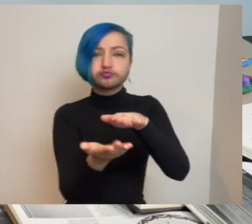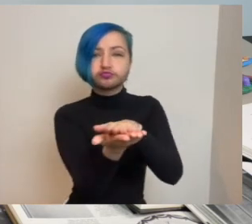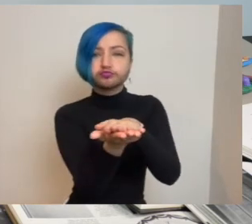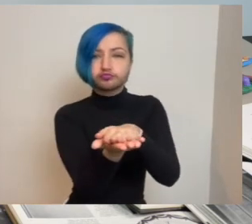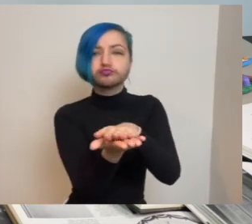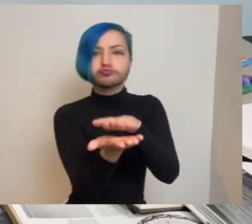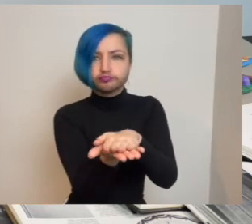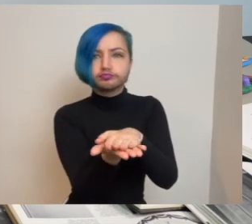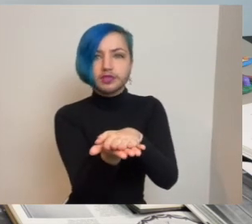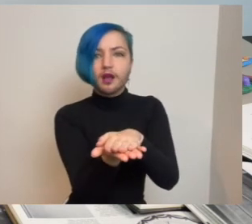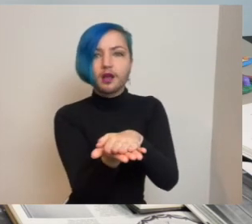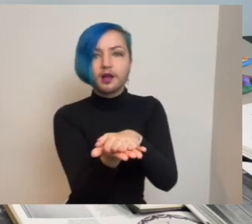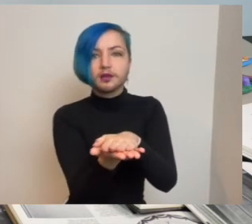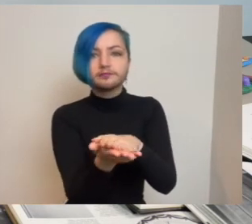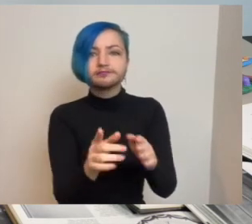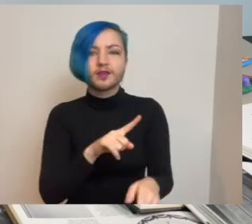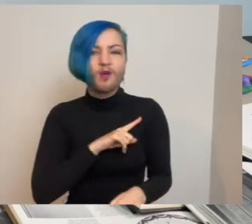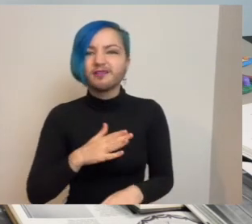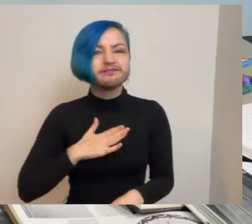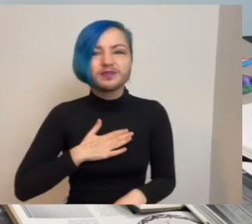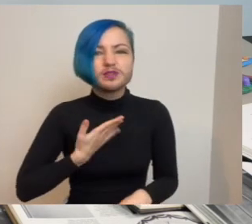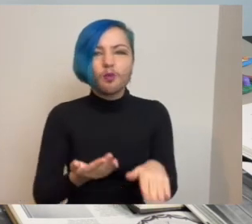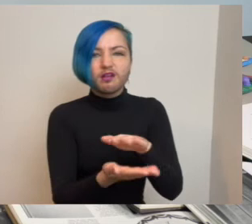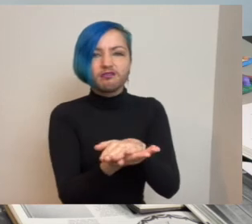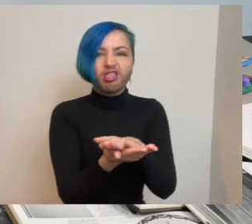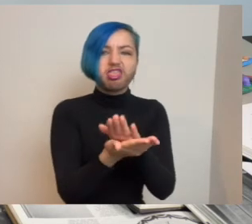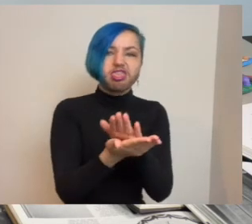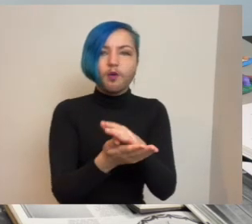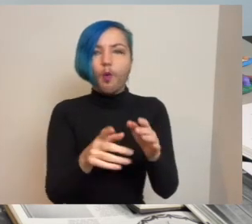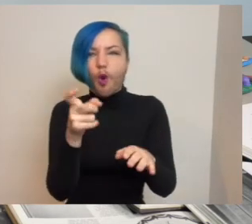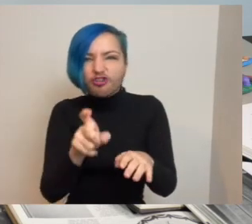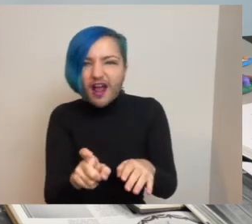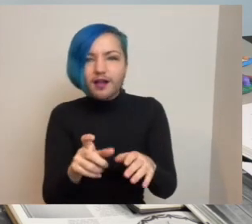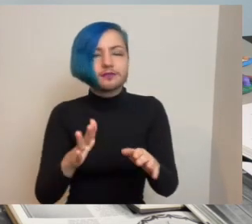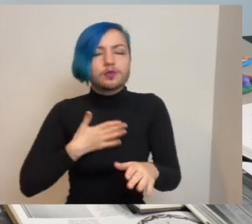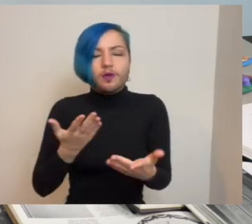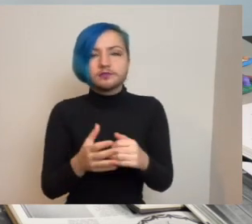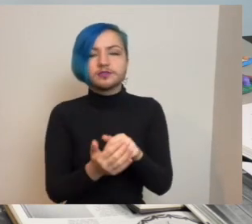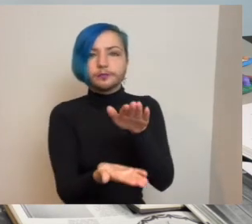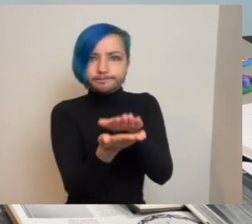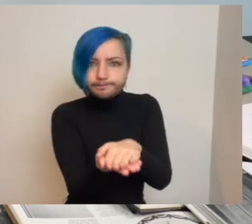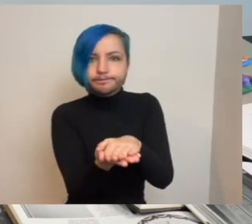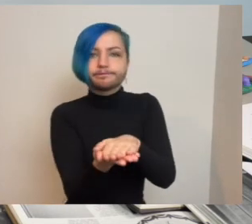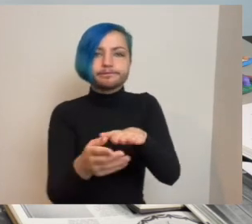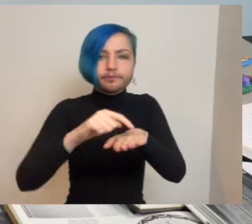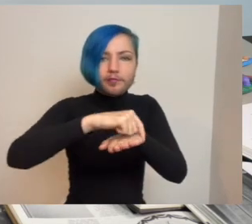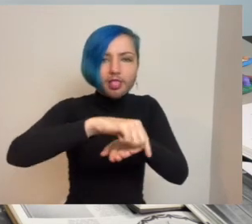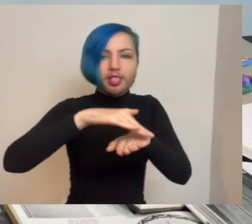else they might come off, they might kind of crack or fall off, which isn't